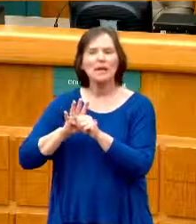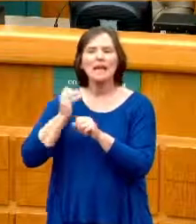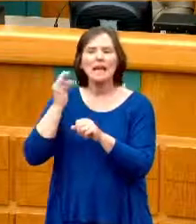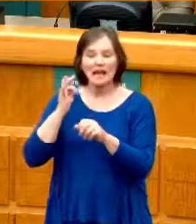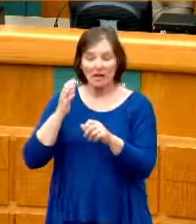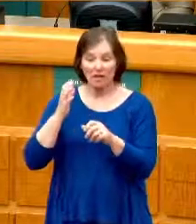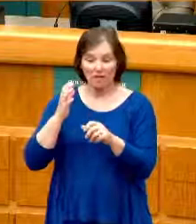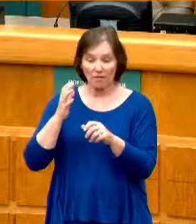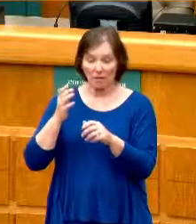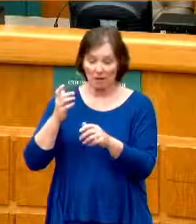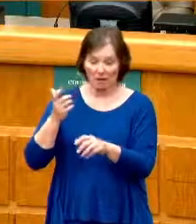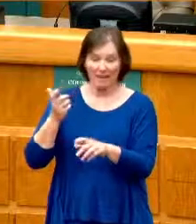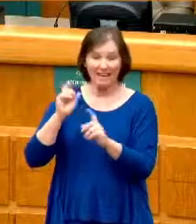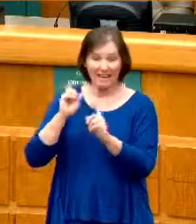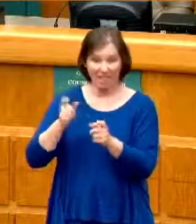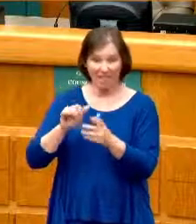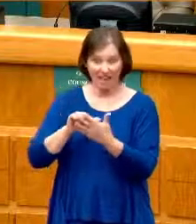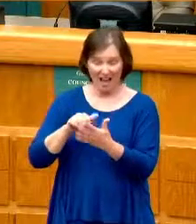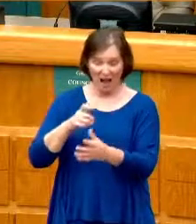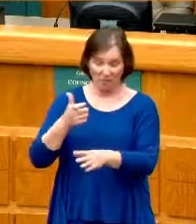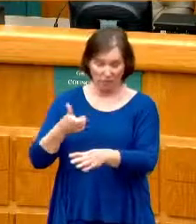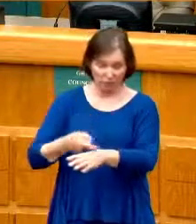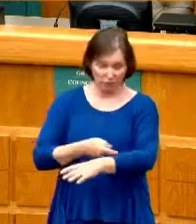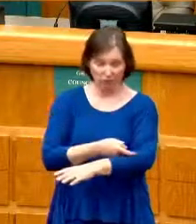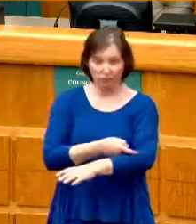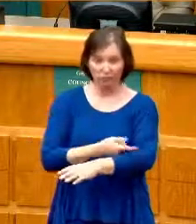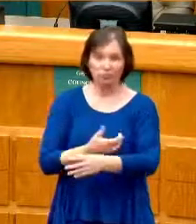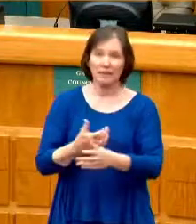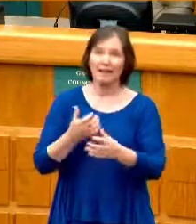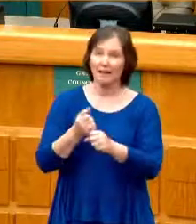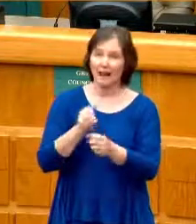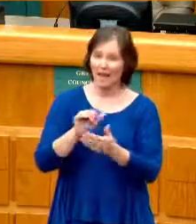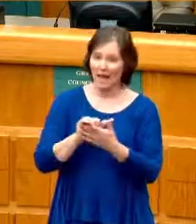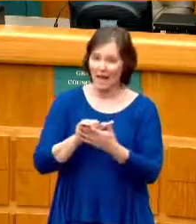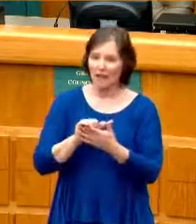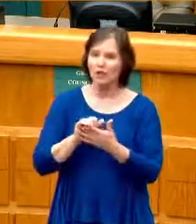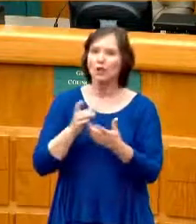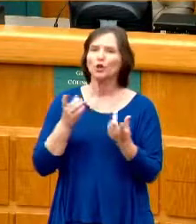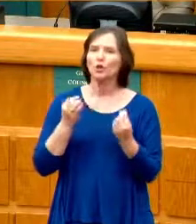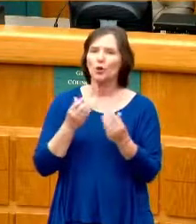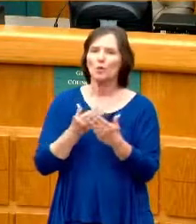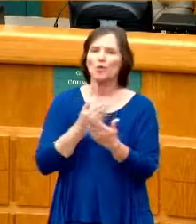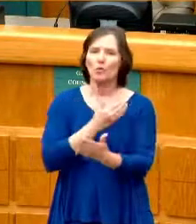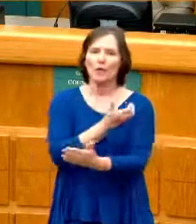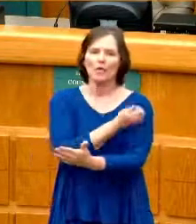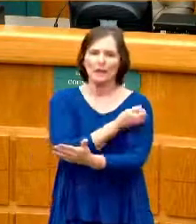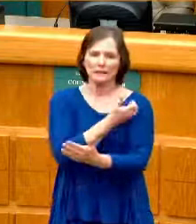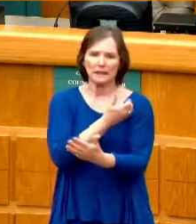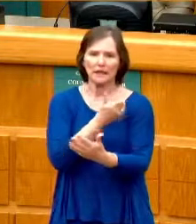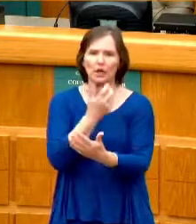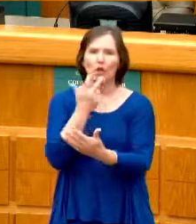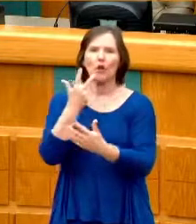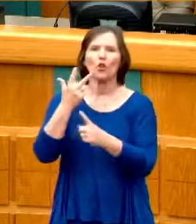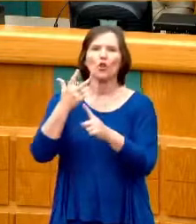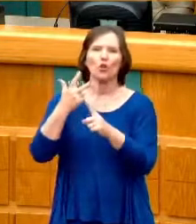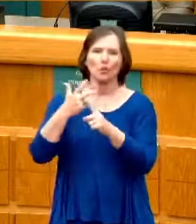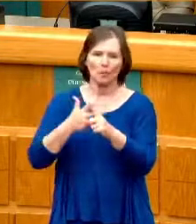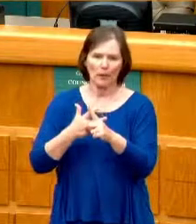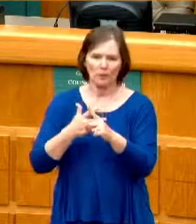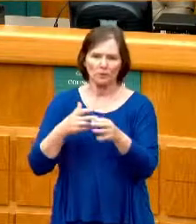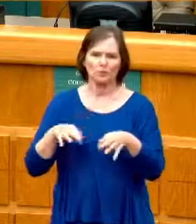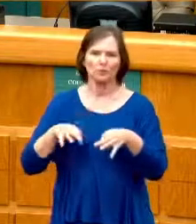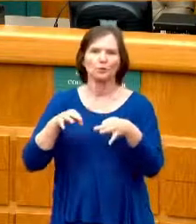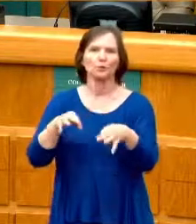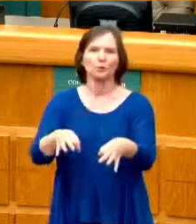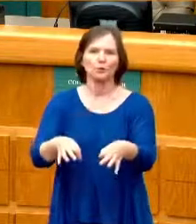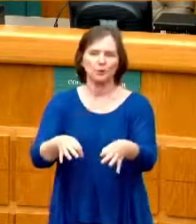then the vaccine also boosts your immune system, so wait at least 3 months before you get your first vaccine. How